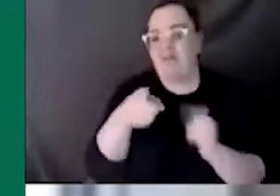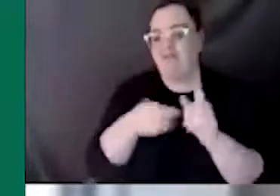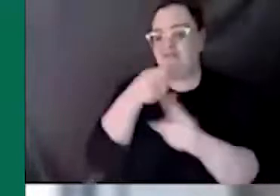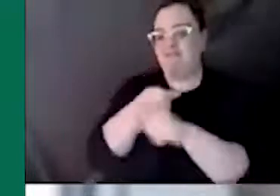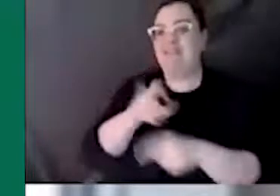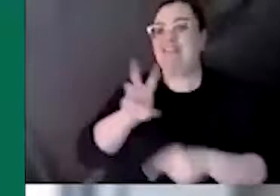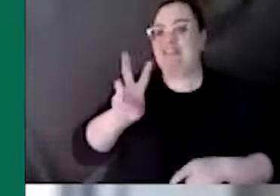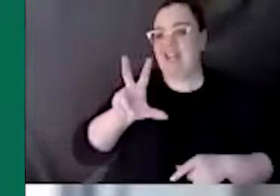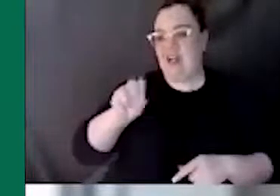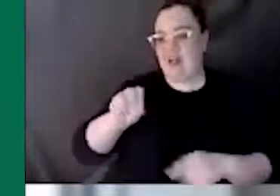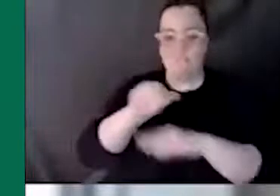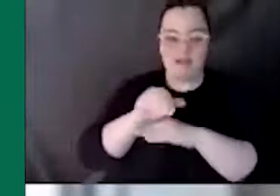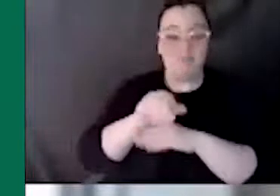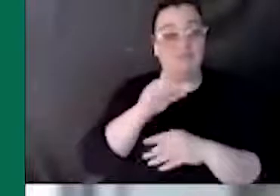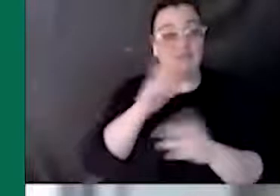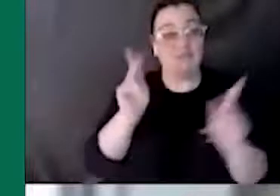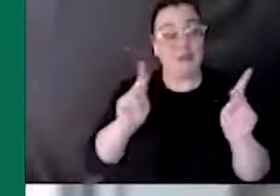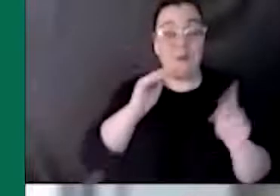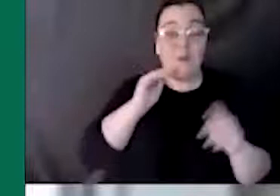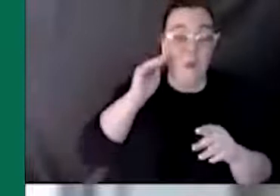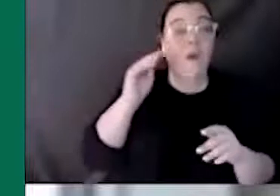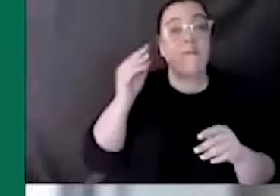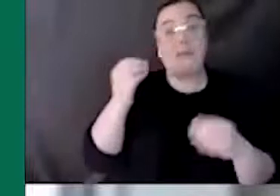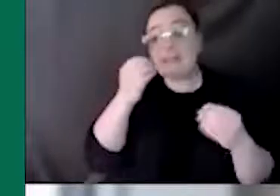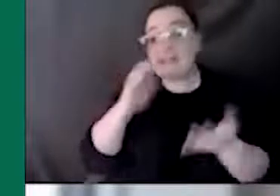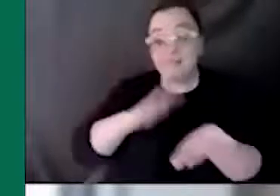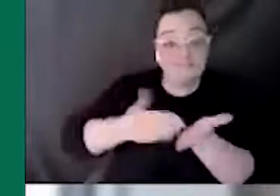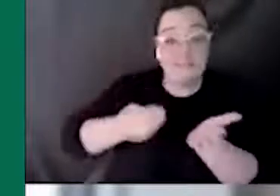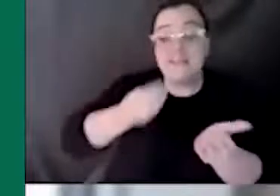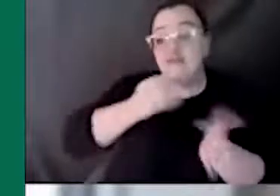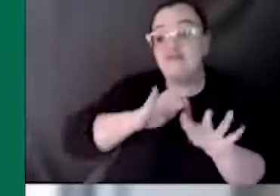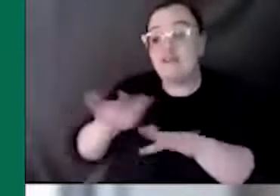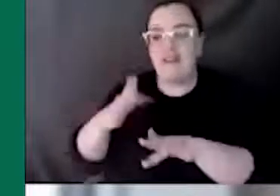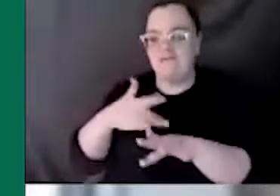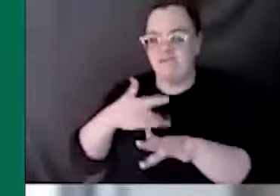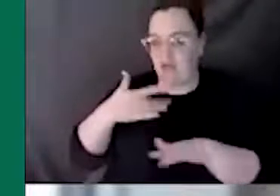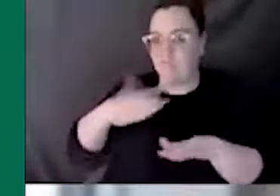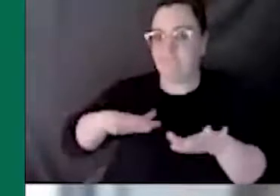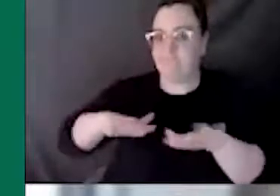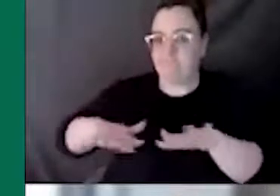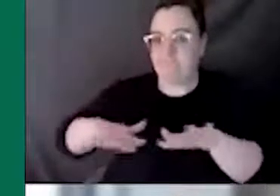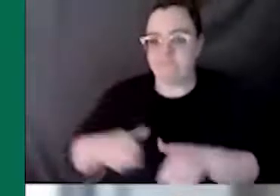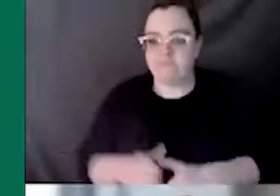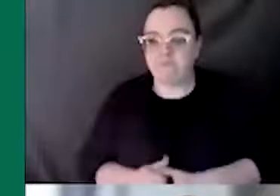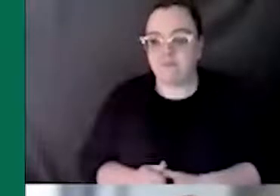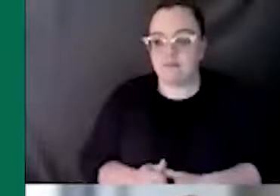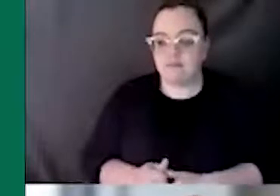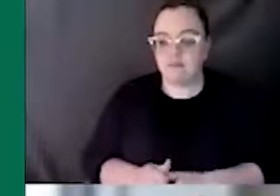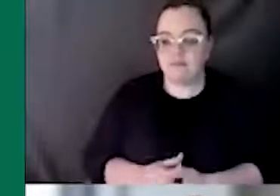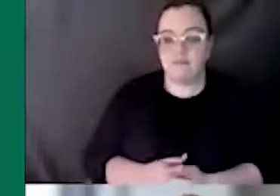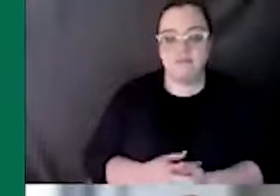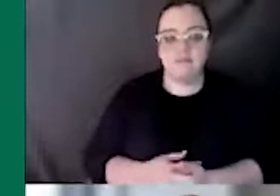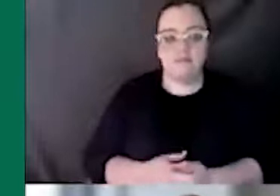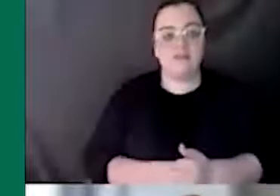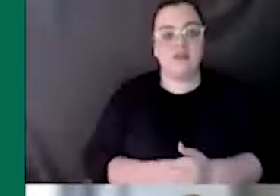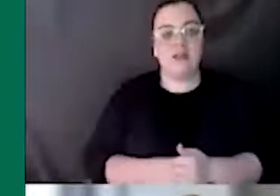felt. People were kind of at home, getting home for dinner, that sort of thing. The felt extents, as you can see in the maps